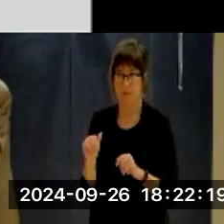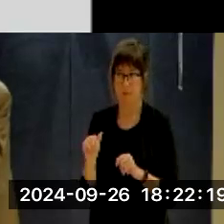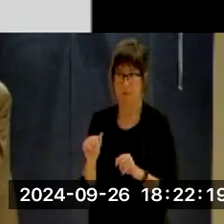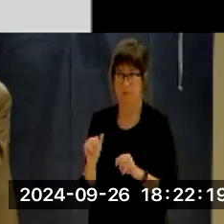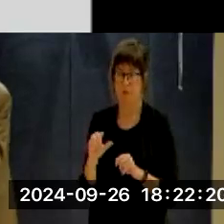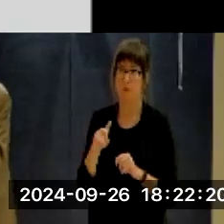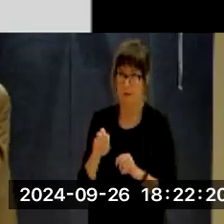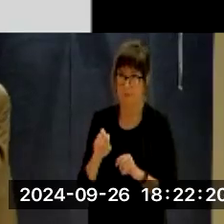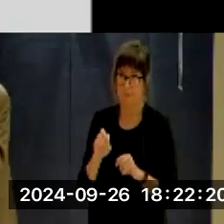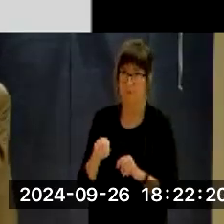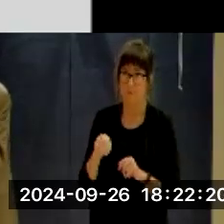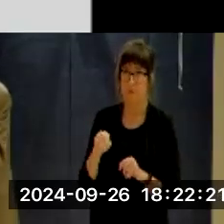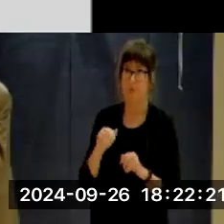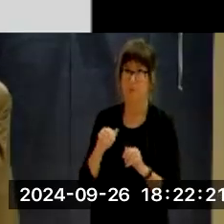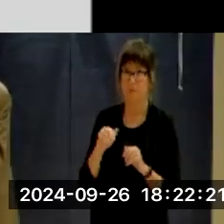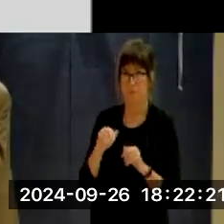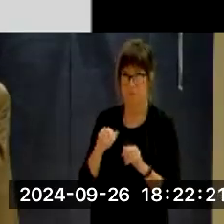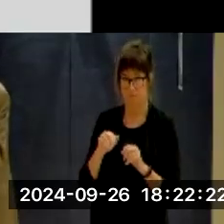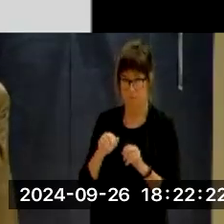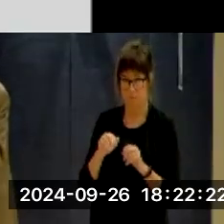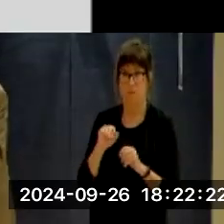victims with disabilities initiative,